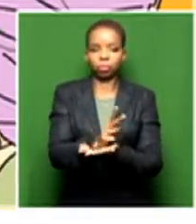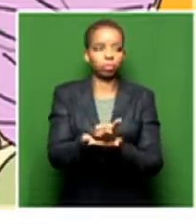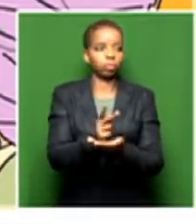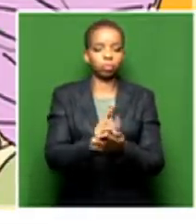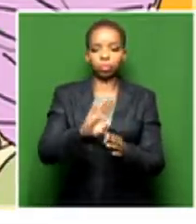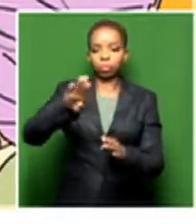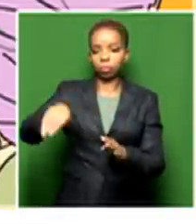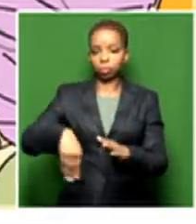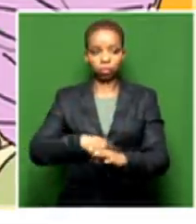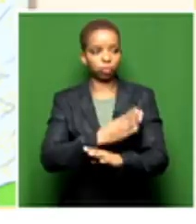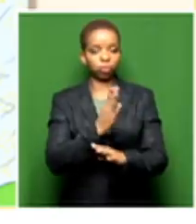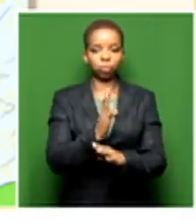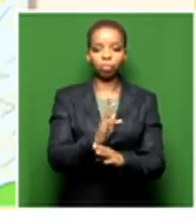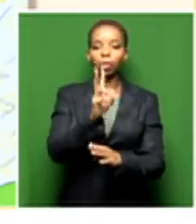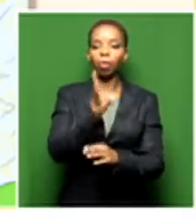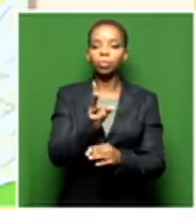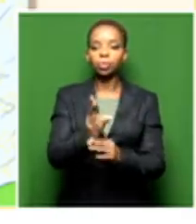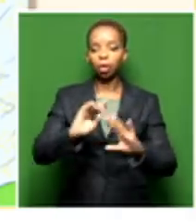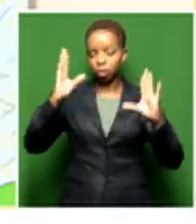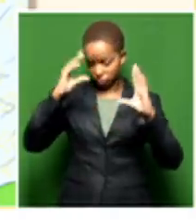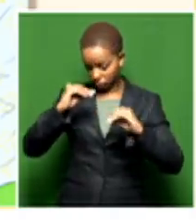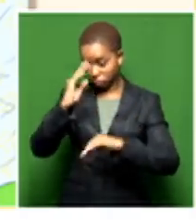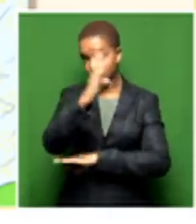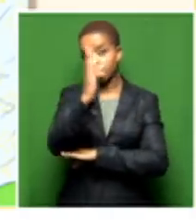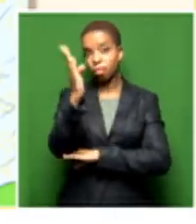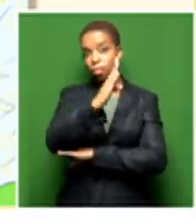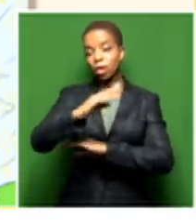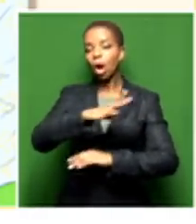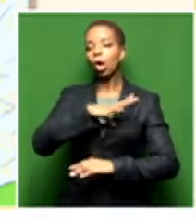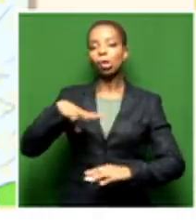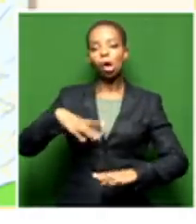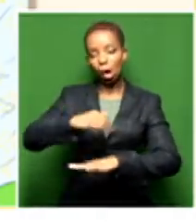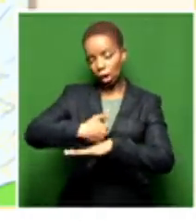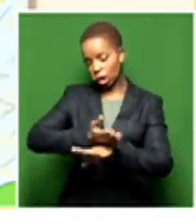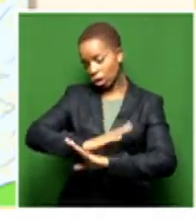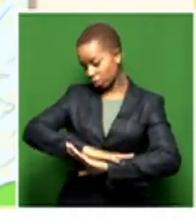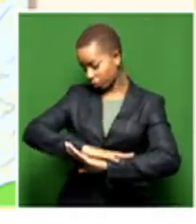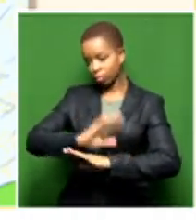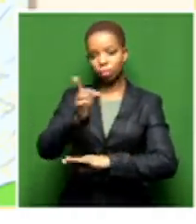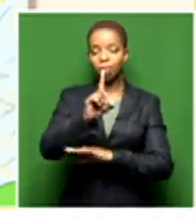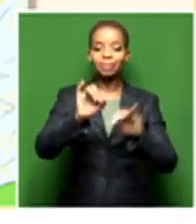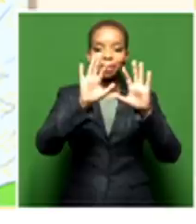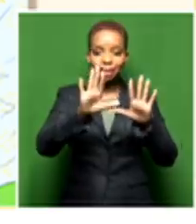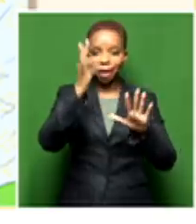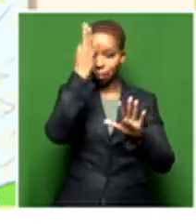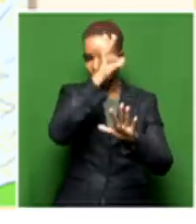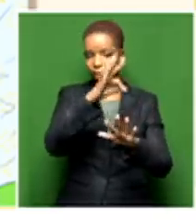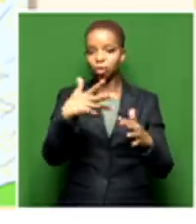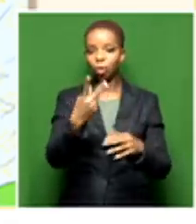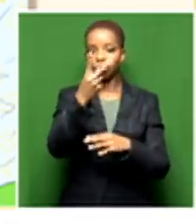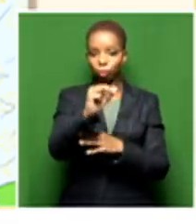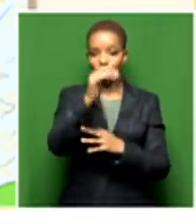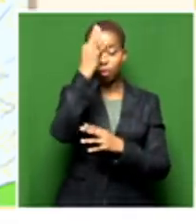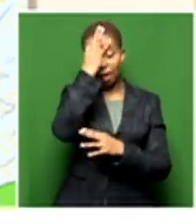day. Also, if you're taking naps during the day, try not to take long naps, no more than 10 or 20 minutes, because your